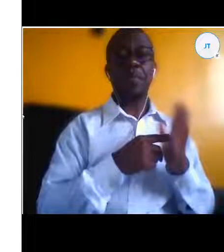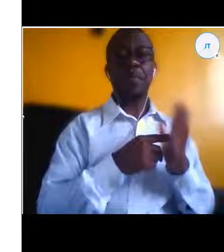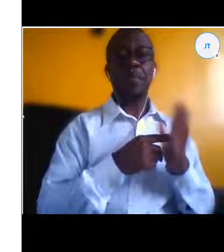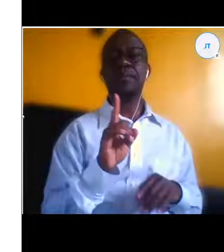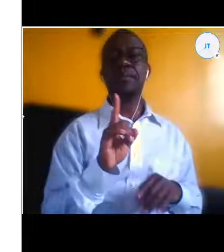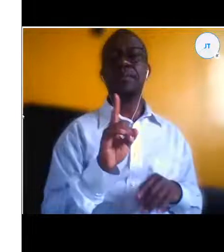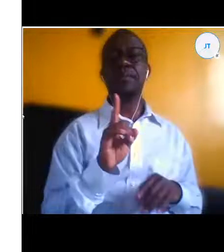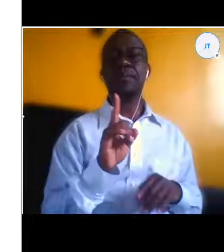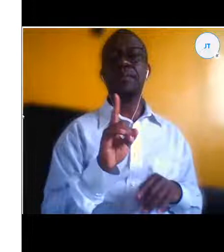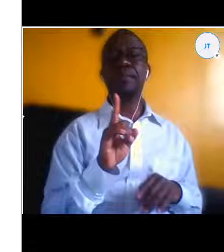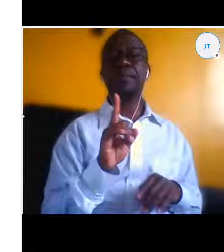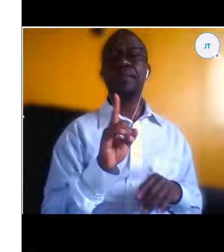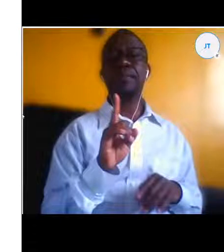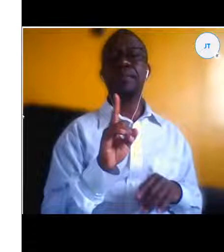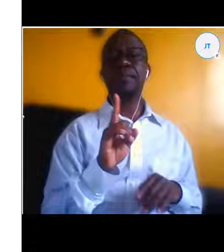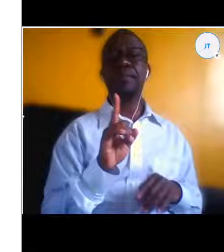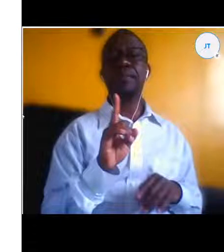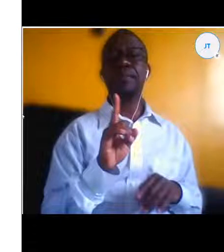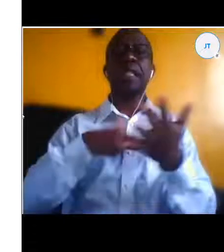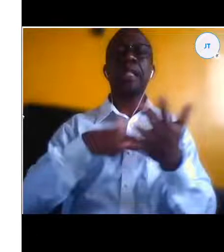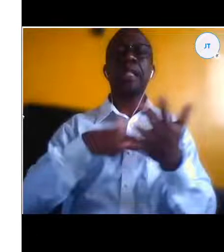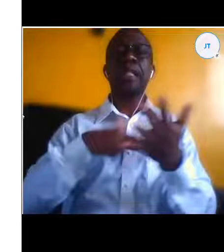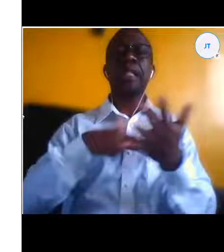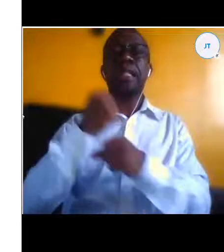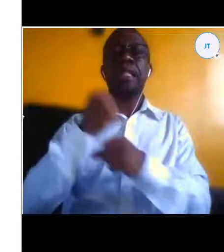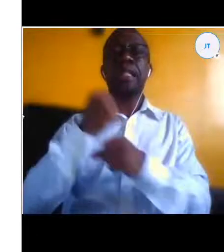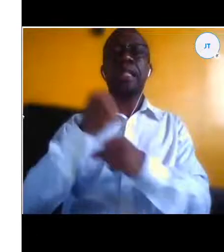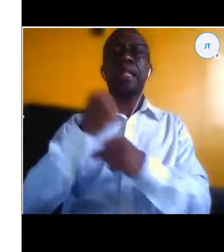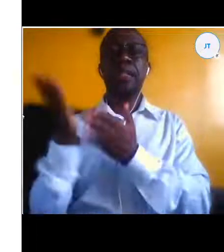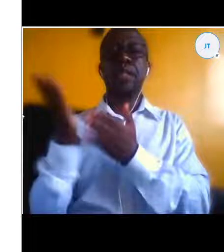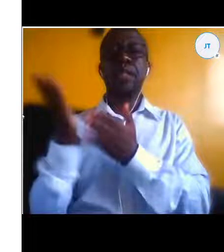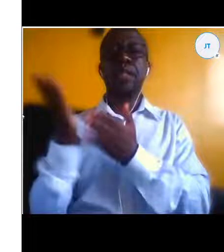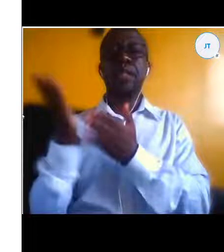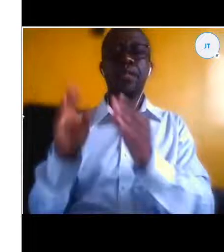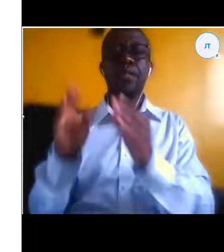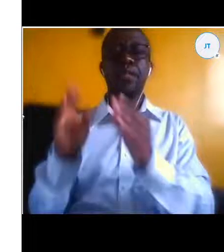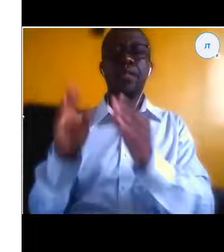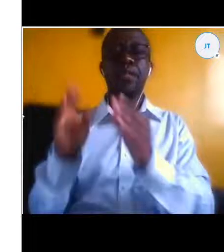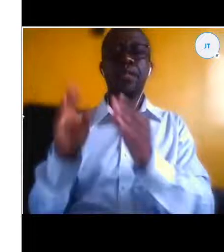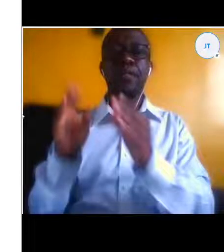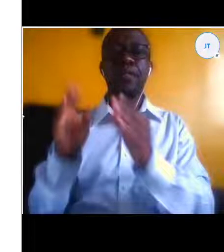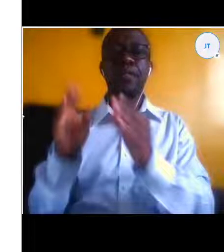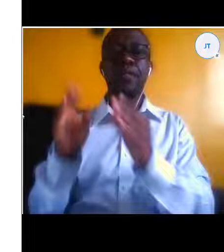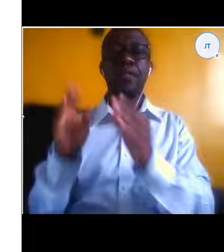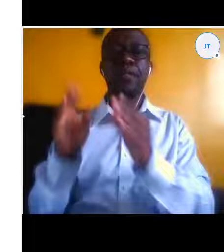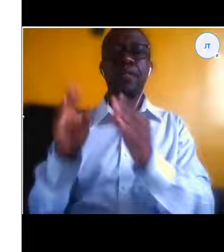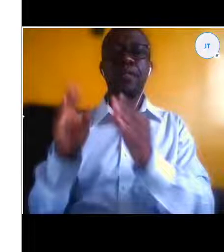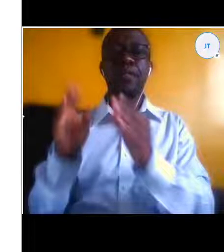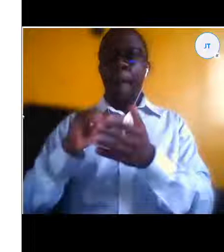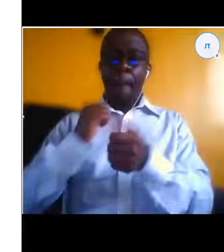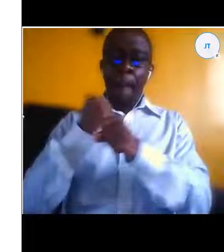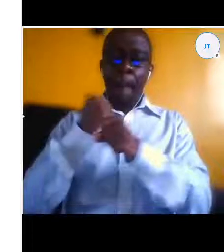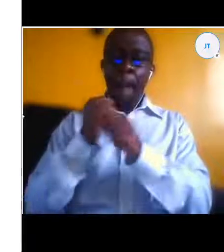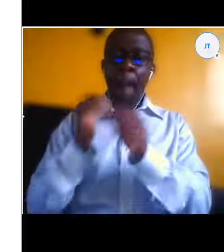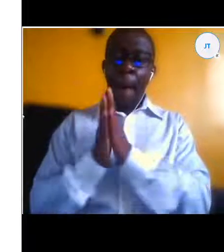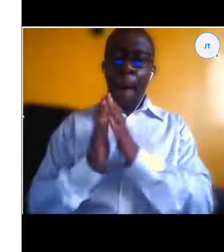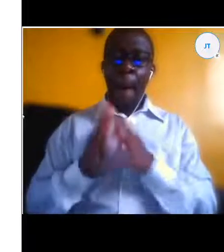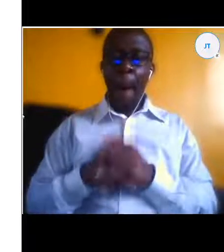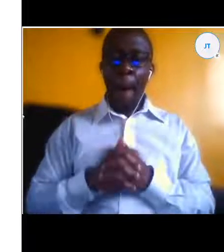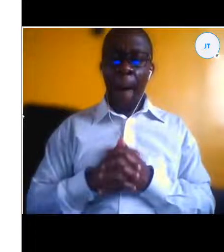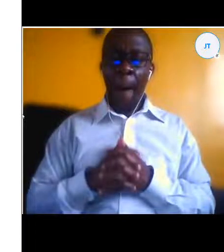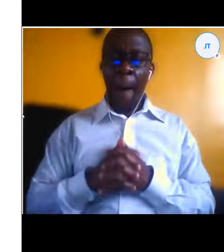the network service providers that we need to be engaging with as well. Next